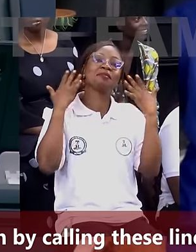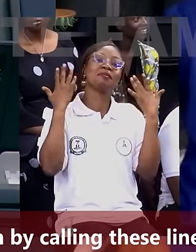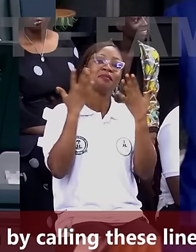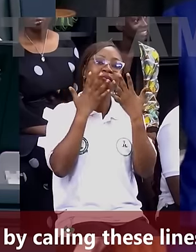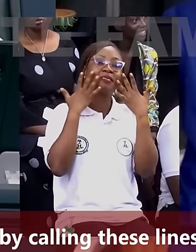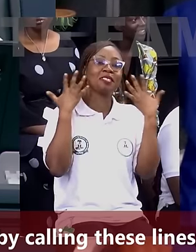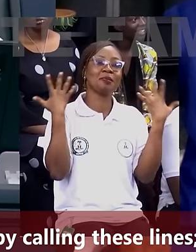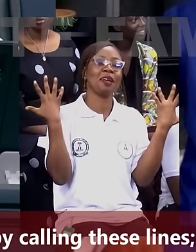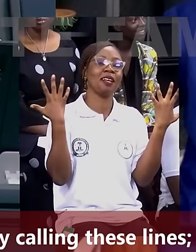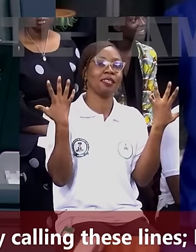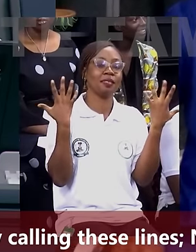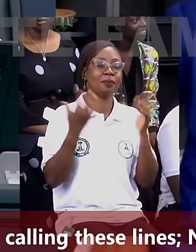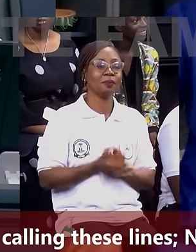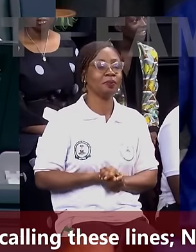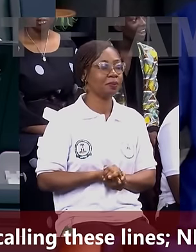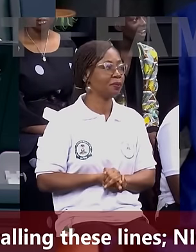up?